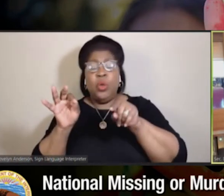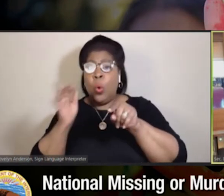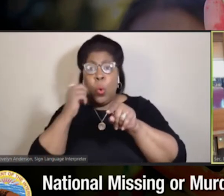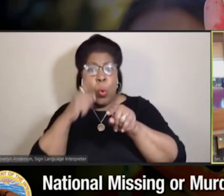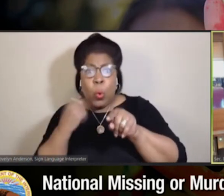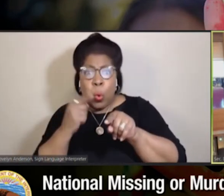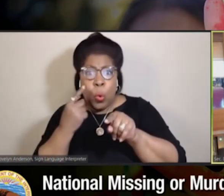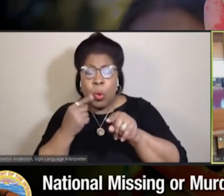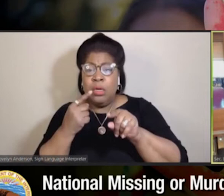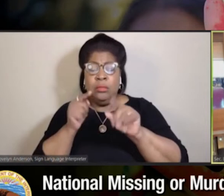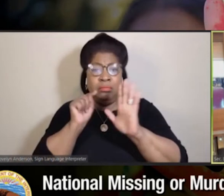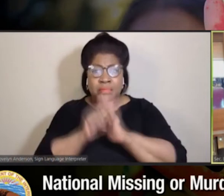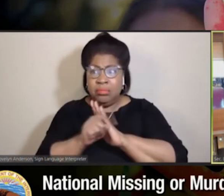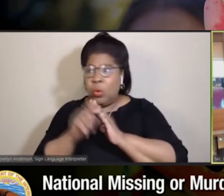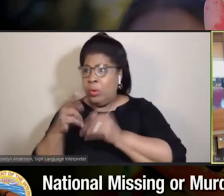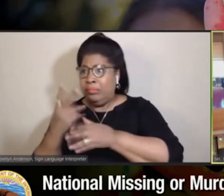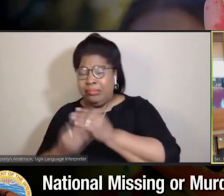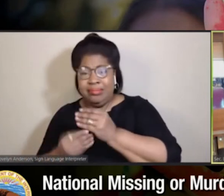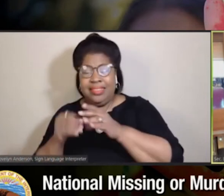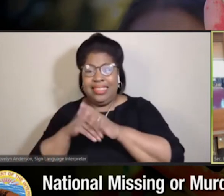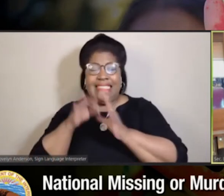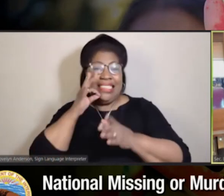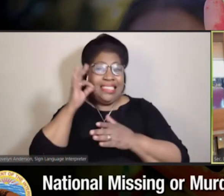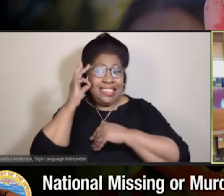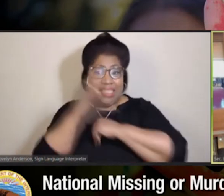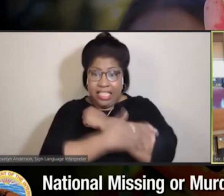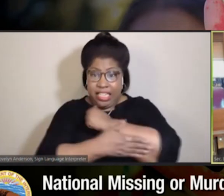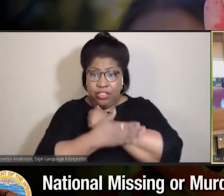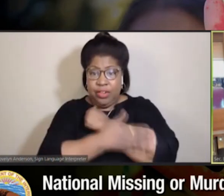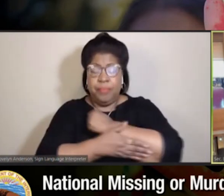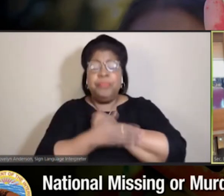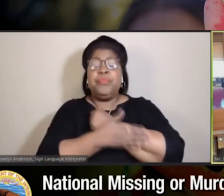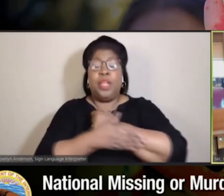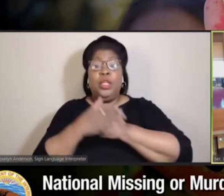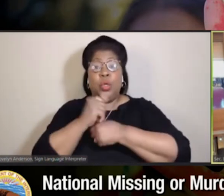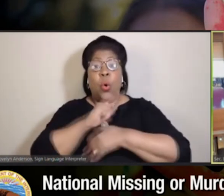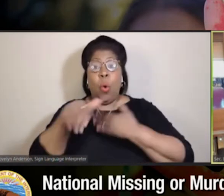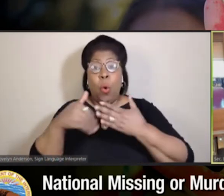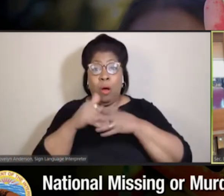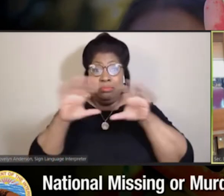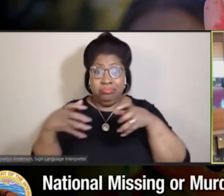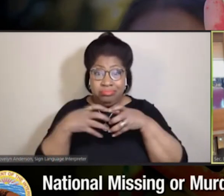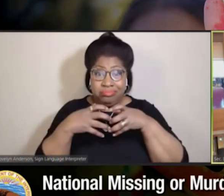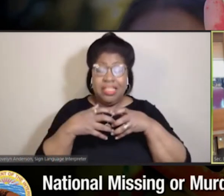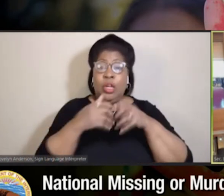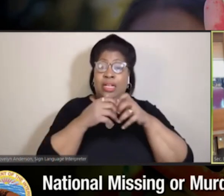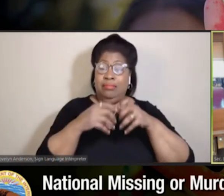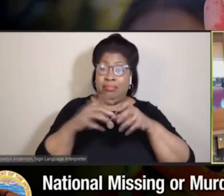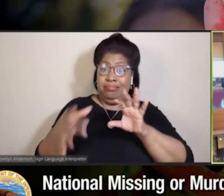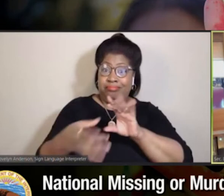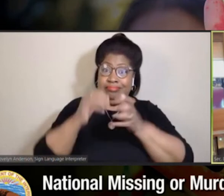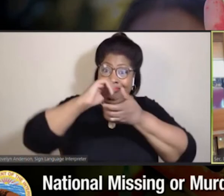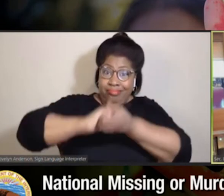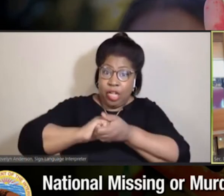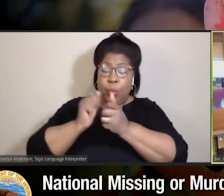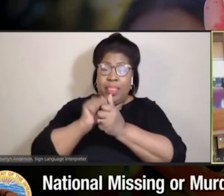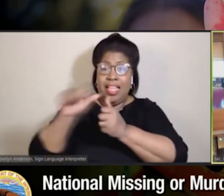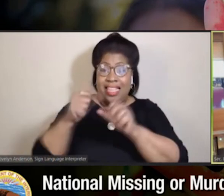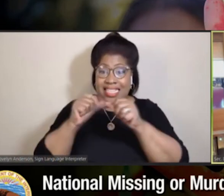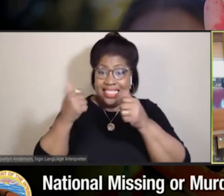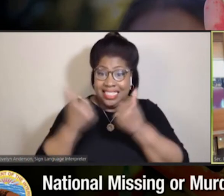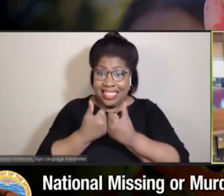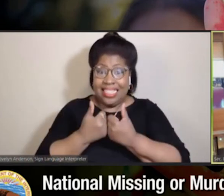MMU has enabled the department to expand its collaborative efforts with other agencies, such as working to enhance the